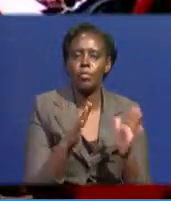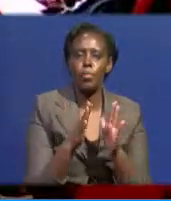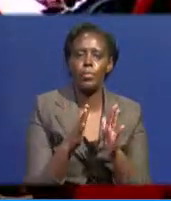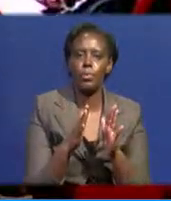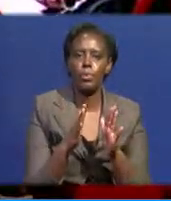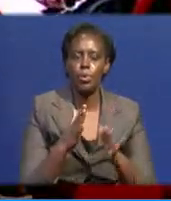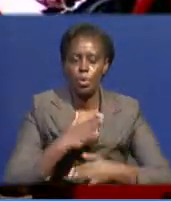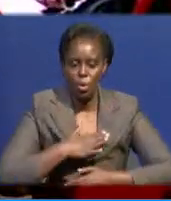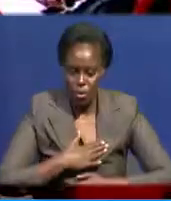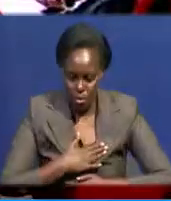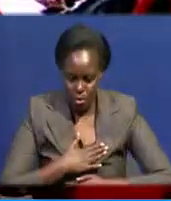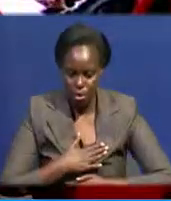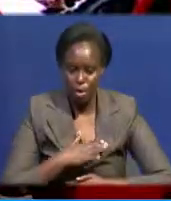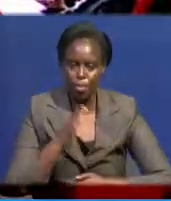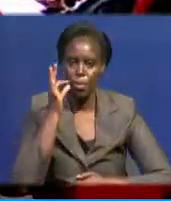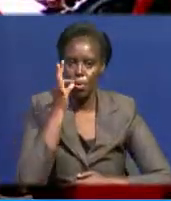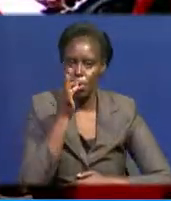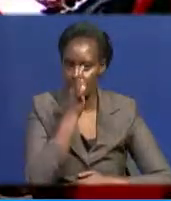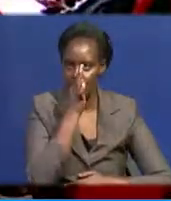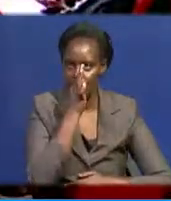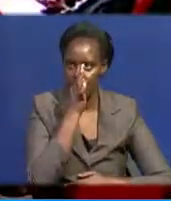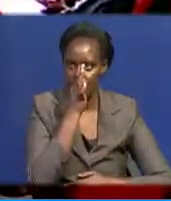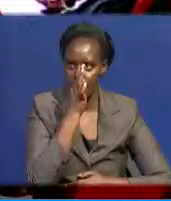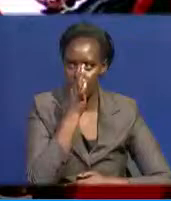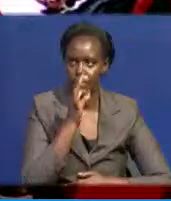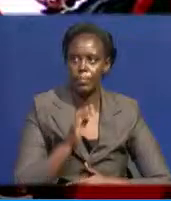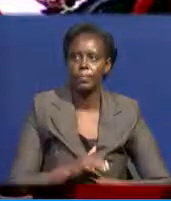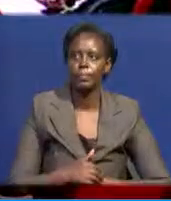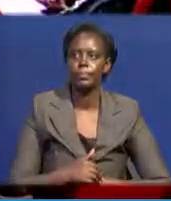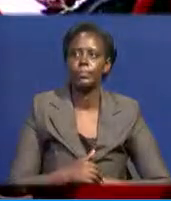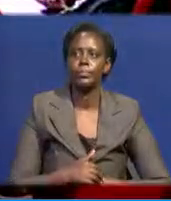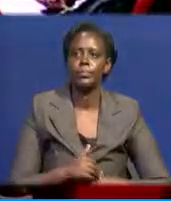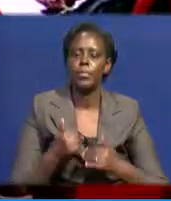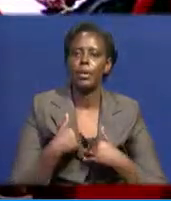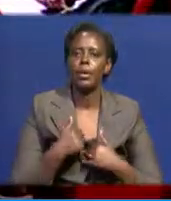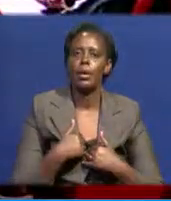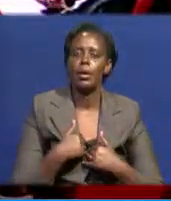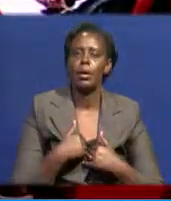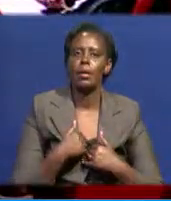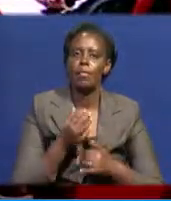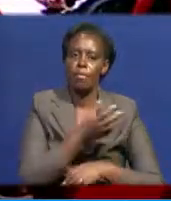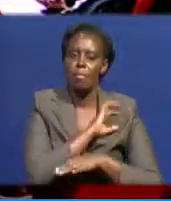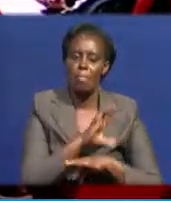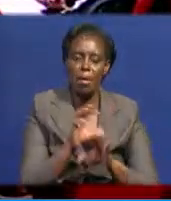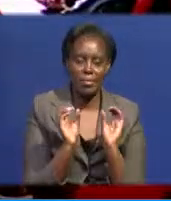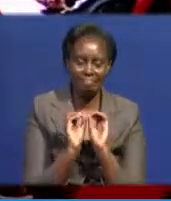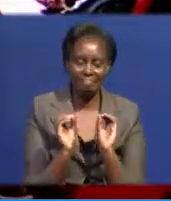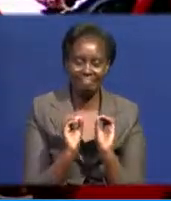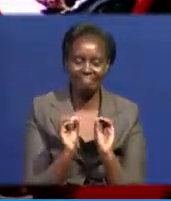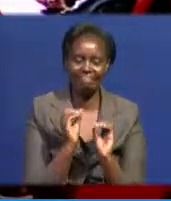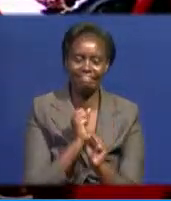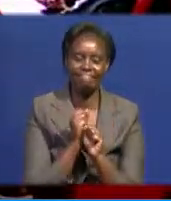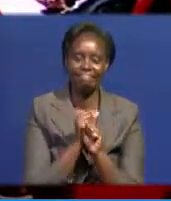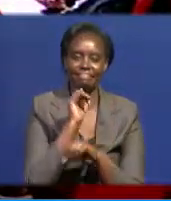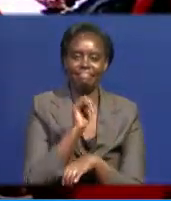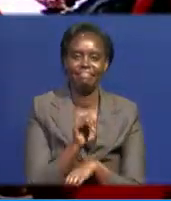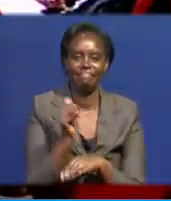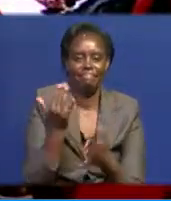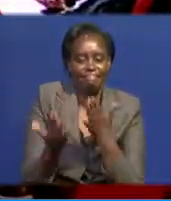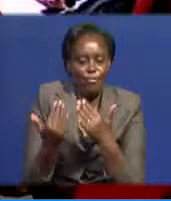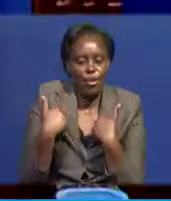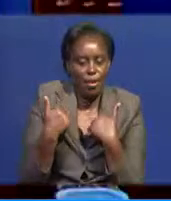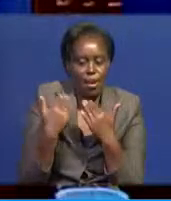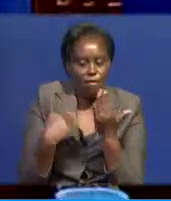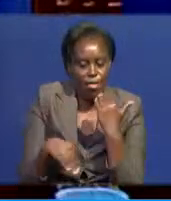the Honorable Senator of Nyeri to ask the. You have no such power to do that. It's either you have